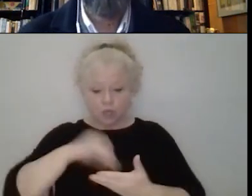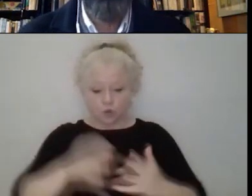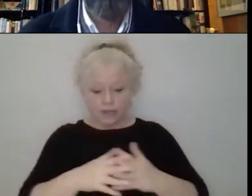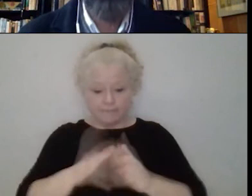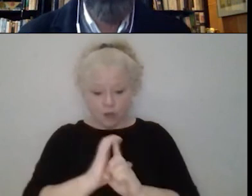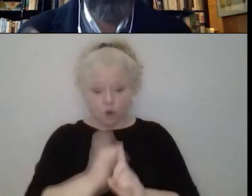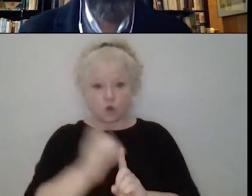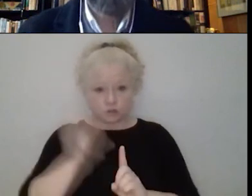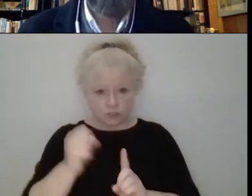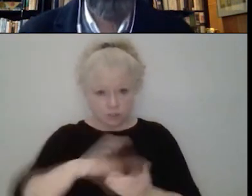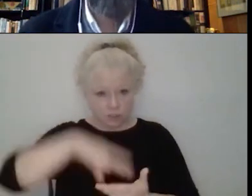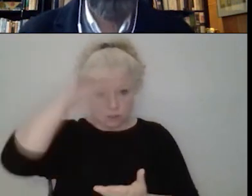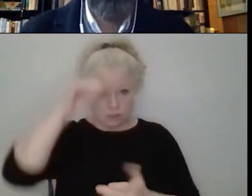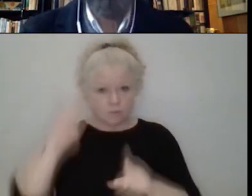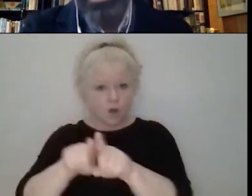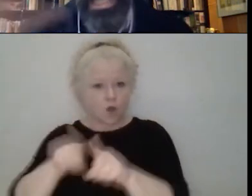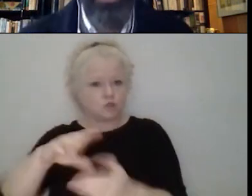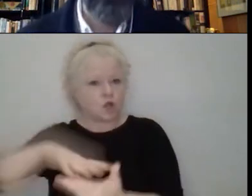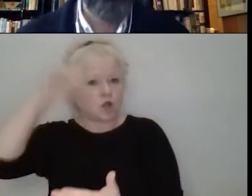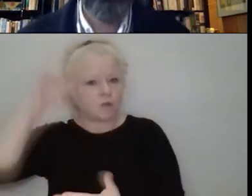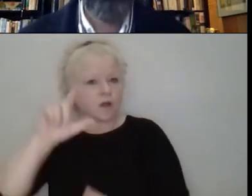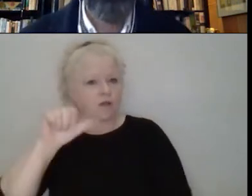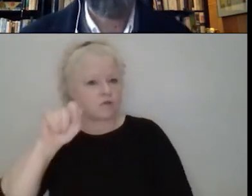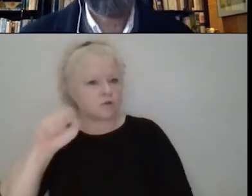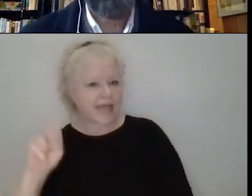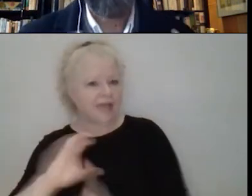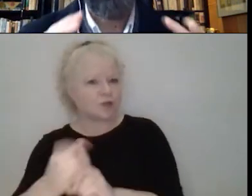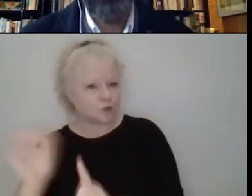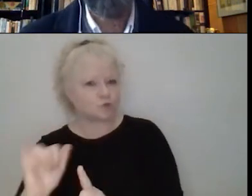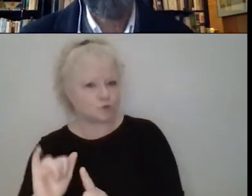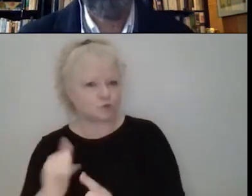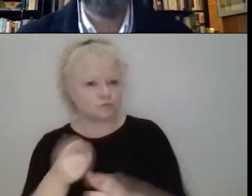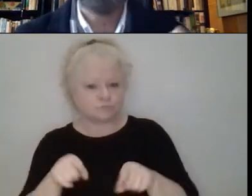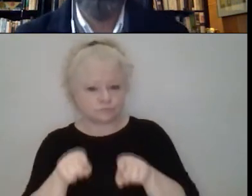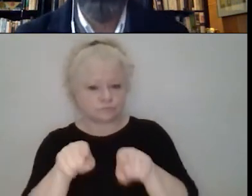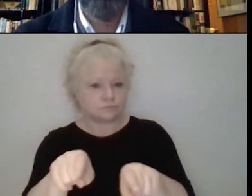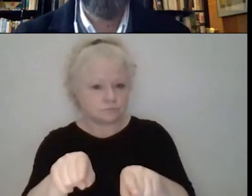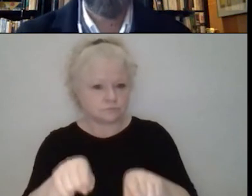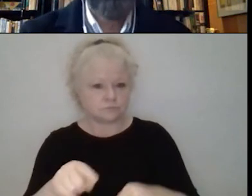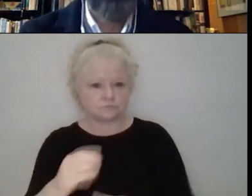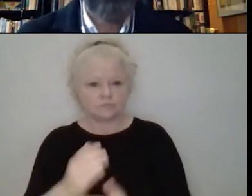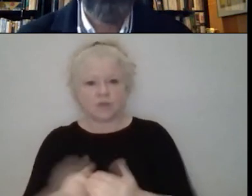at the same time, I was learning a lot about all the Latinx culture. And it was the community of people that were feeling like me. They had been transferred to